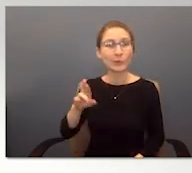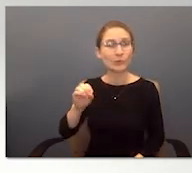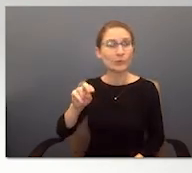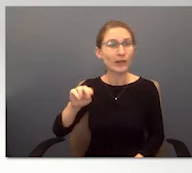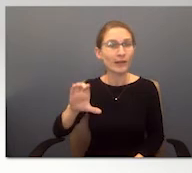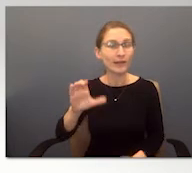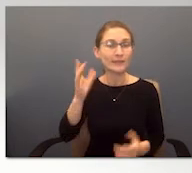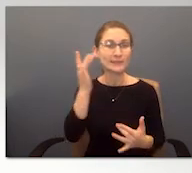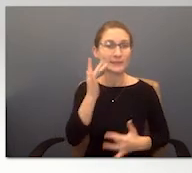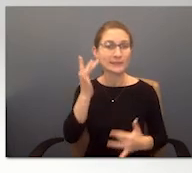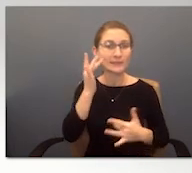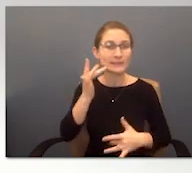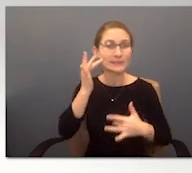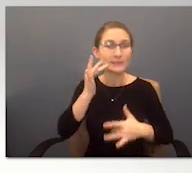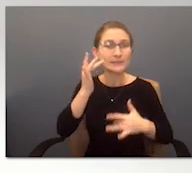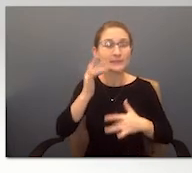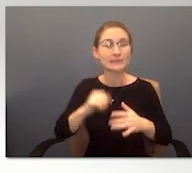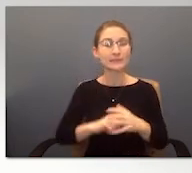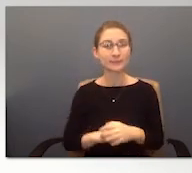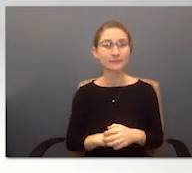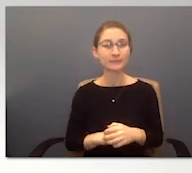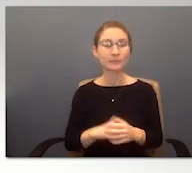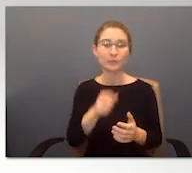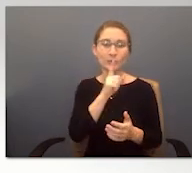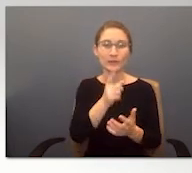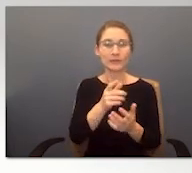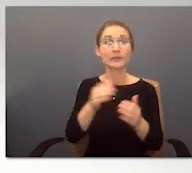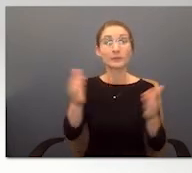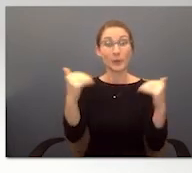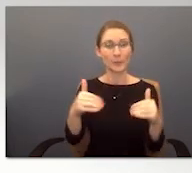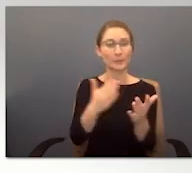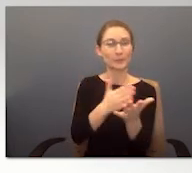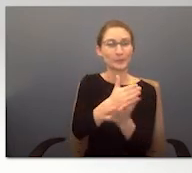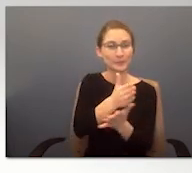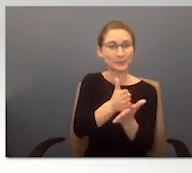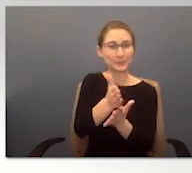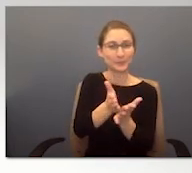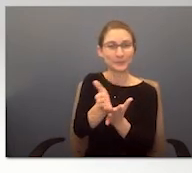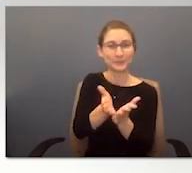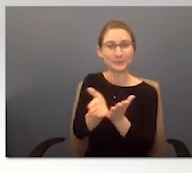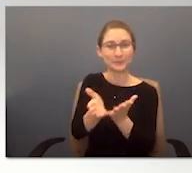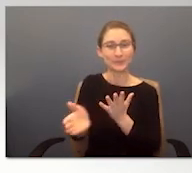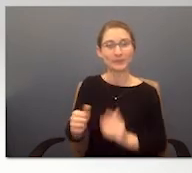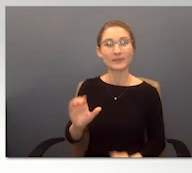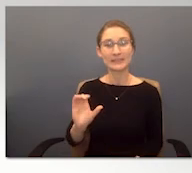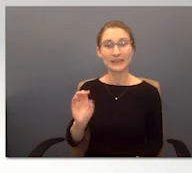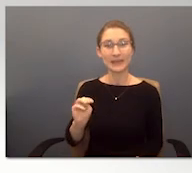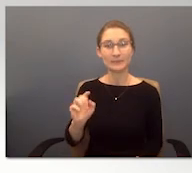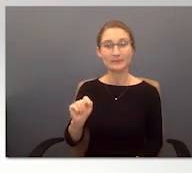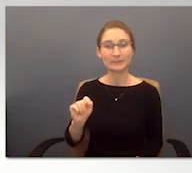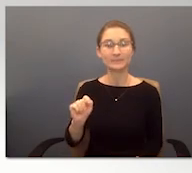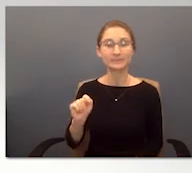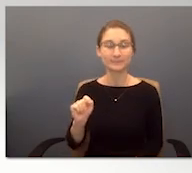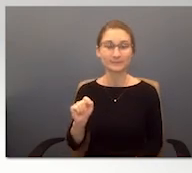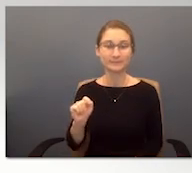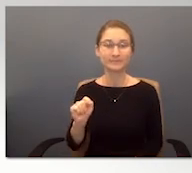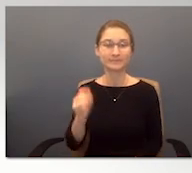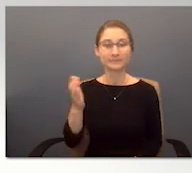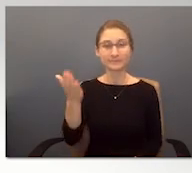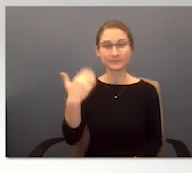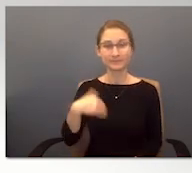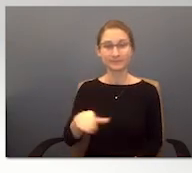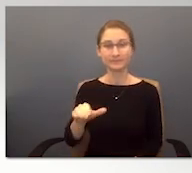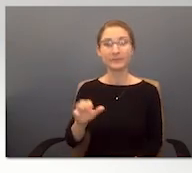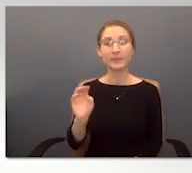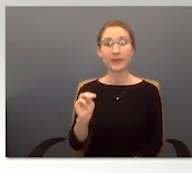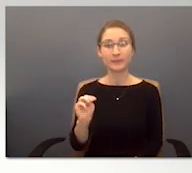asthma, chronic asthma, and so on. Our multidisciplinary assessment team, clinical eligibility, medical